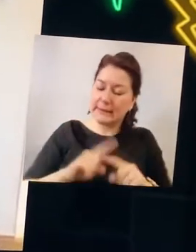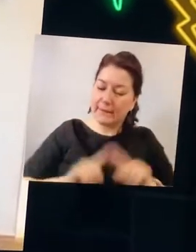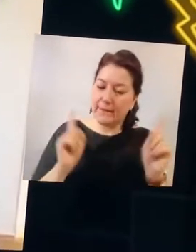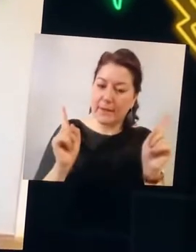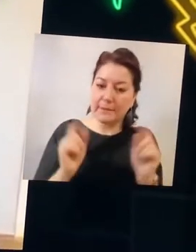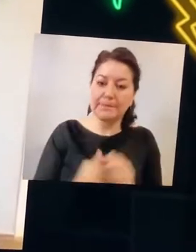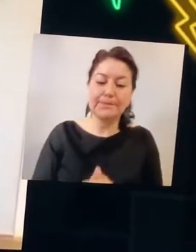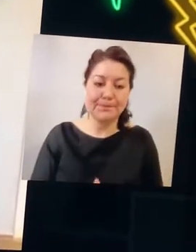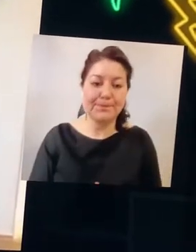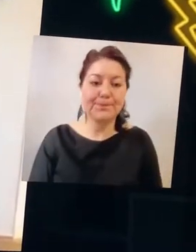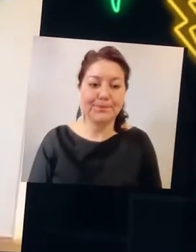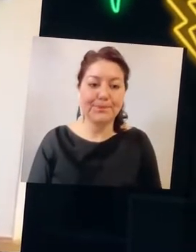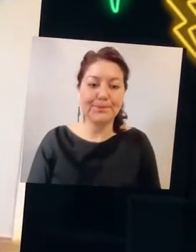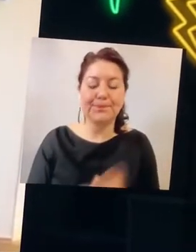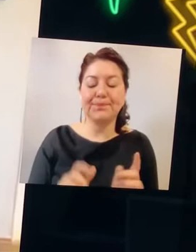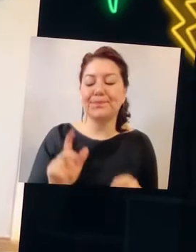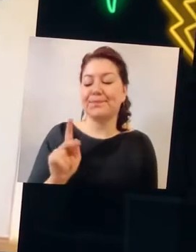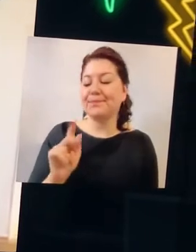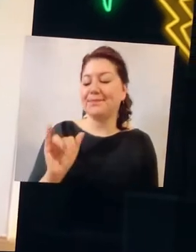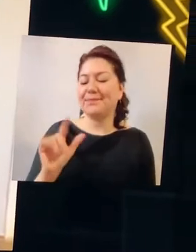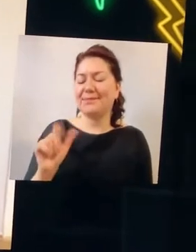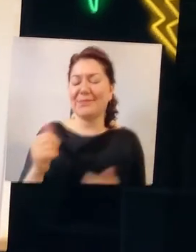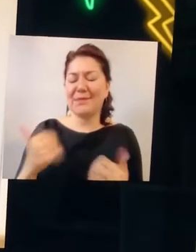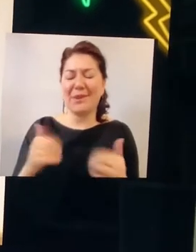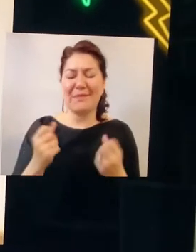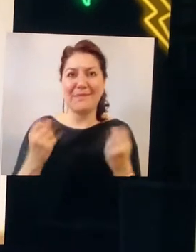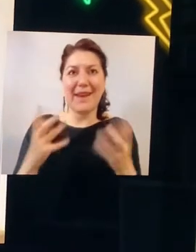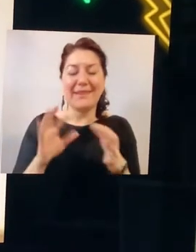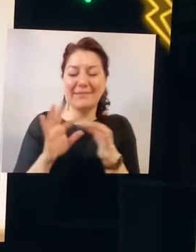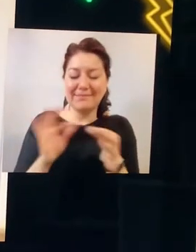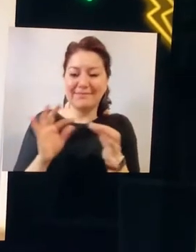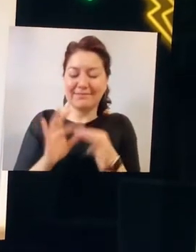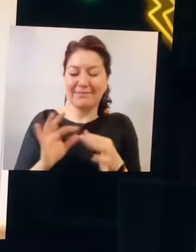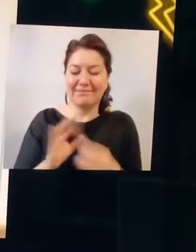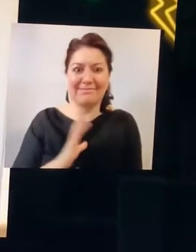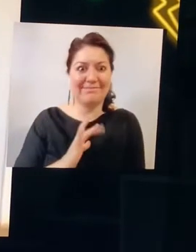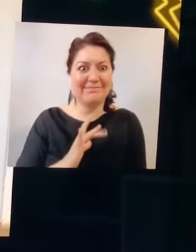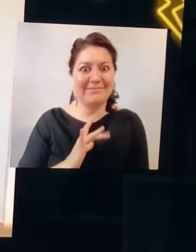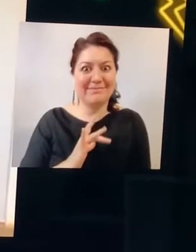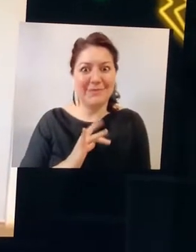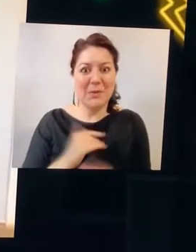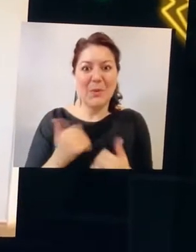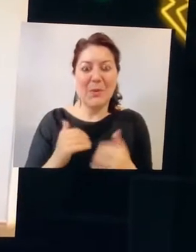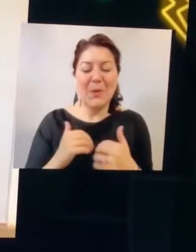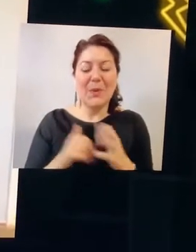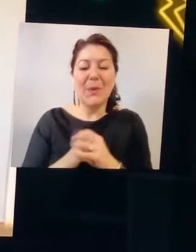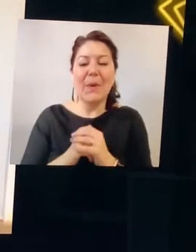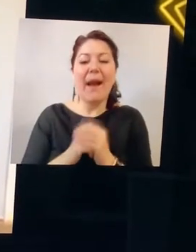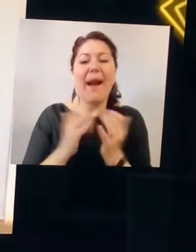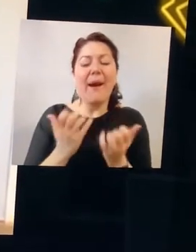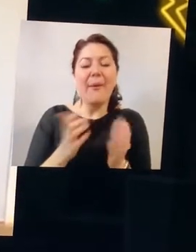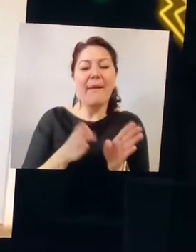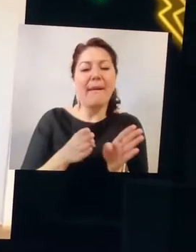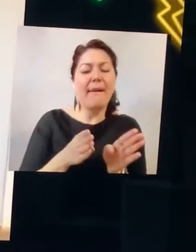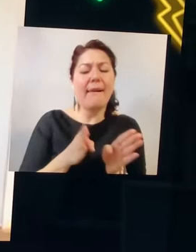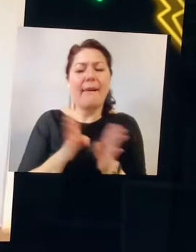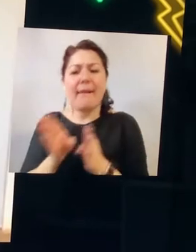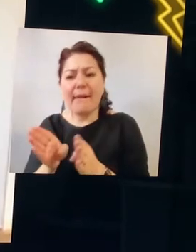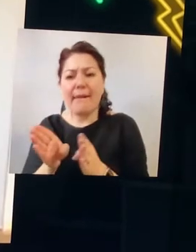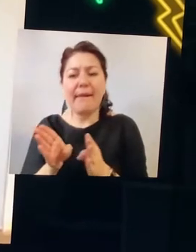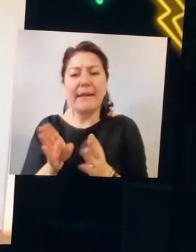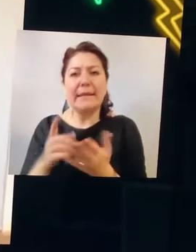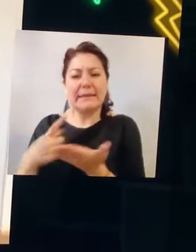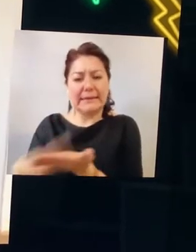So many gems there, so many gems. And to take things in a slightly different direction, I mean, you've pitched so